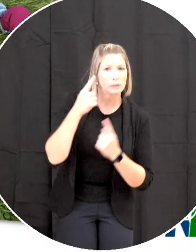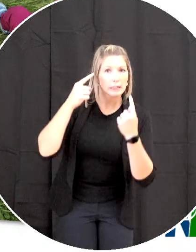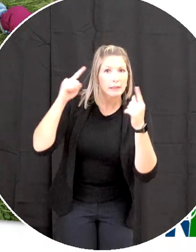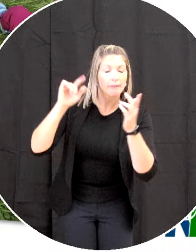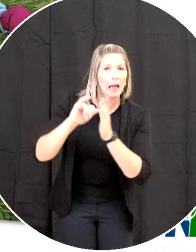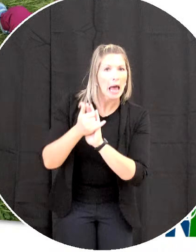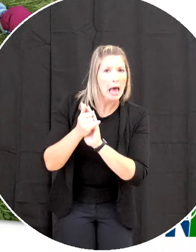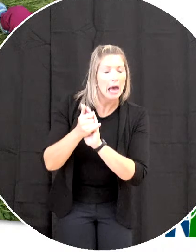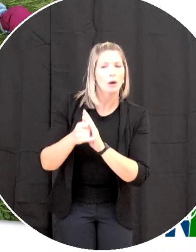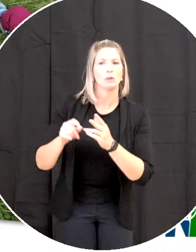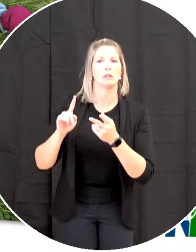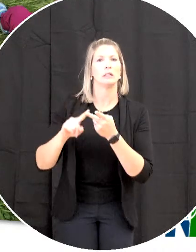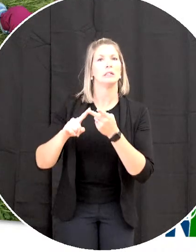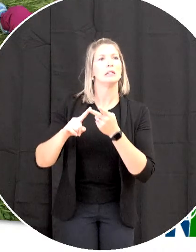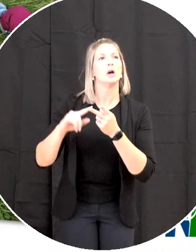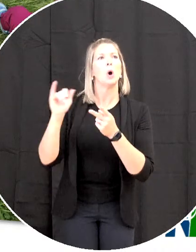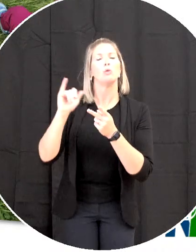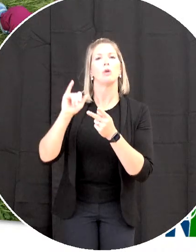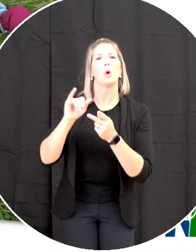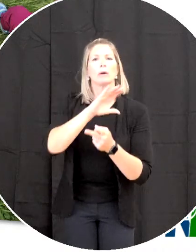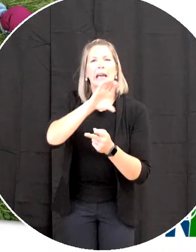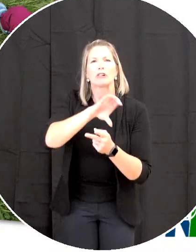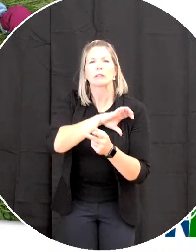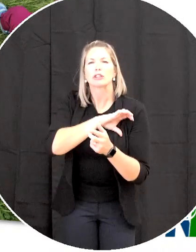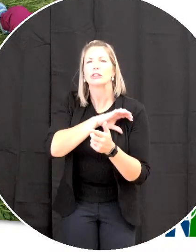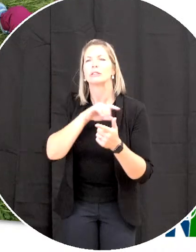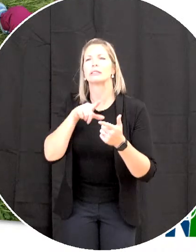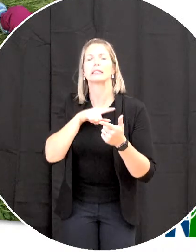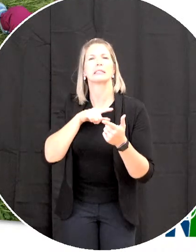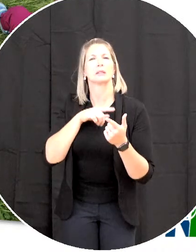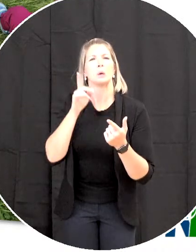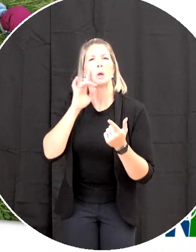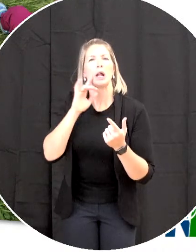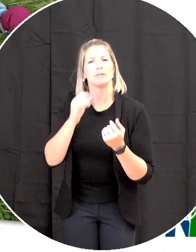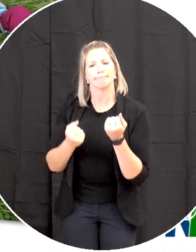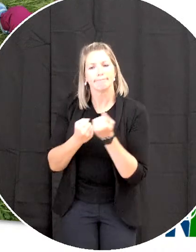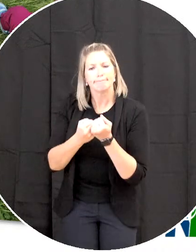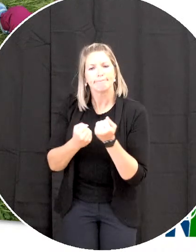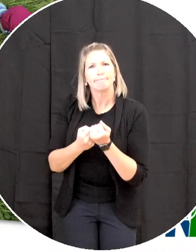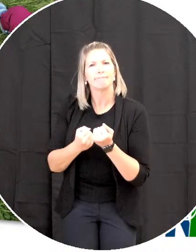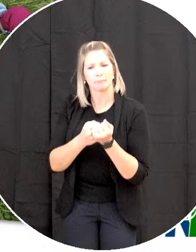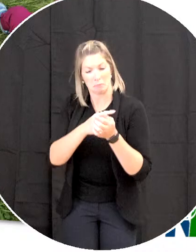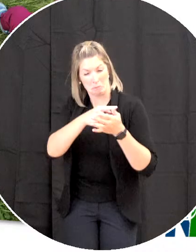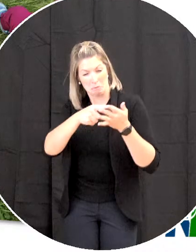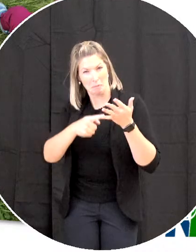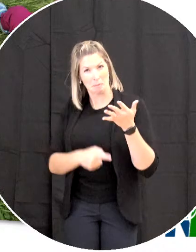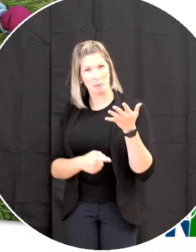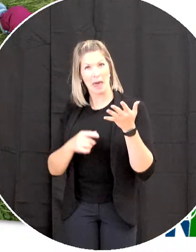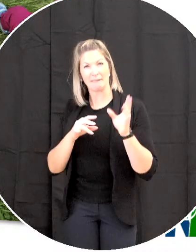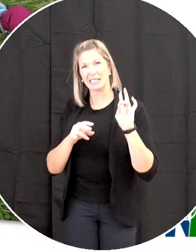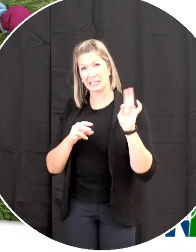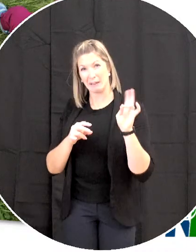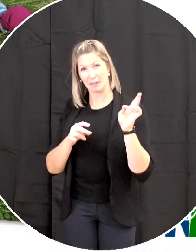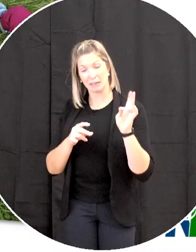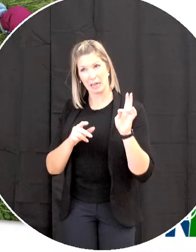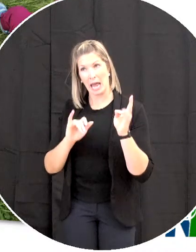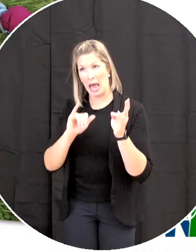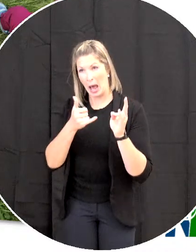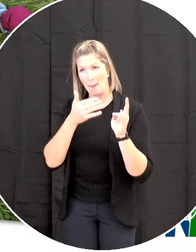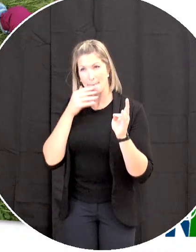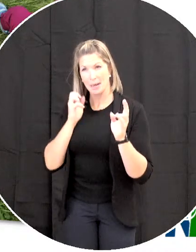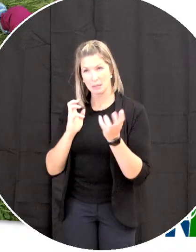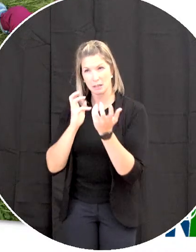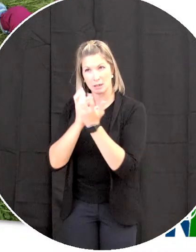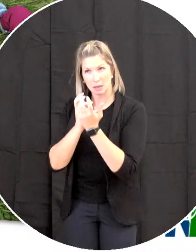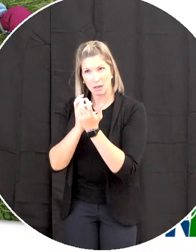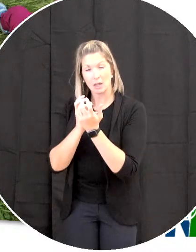global competencies: character, citizenship, collaboration, communication, creativity, and critical thinking. And strategies of